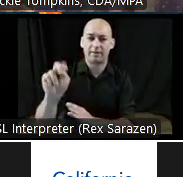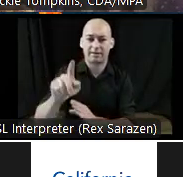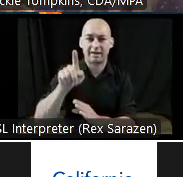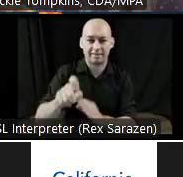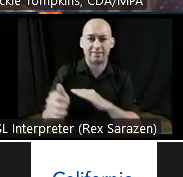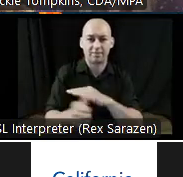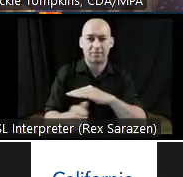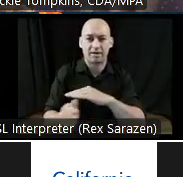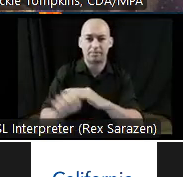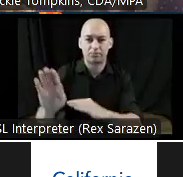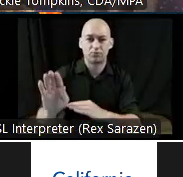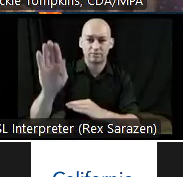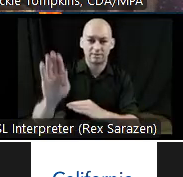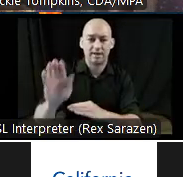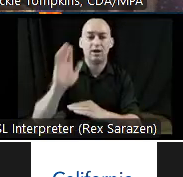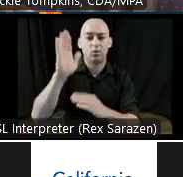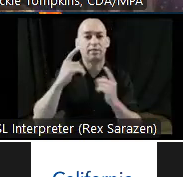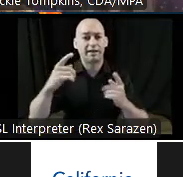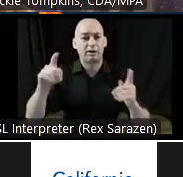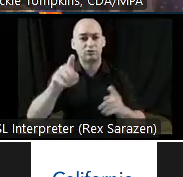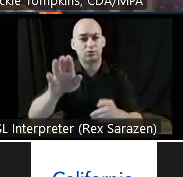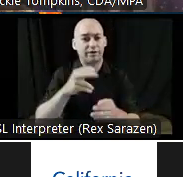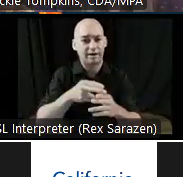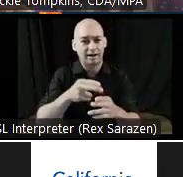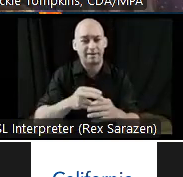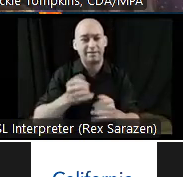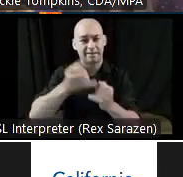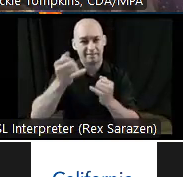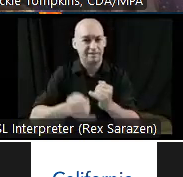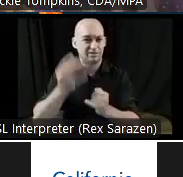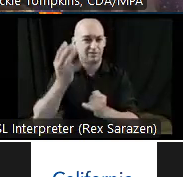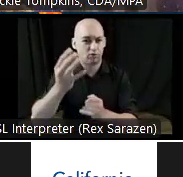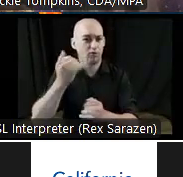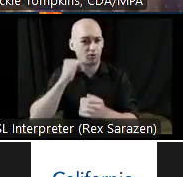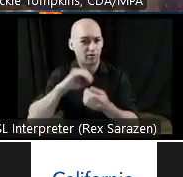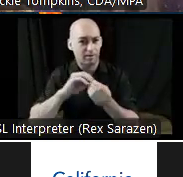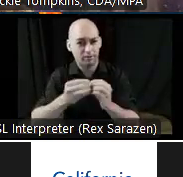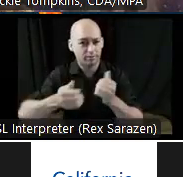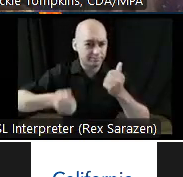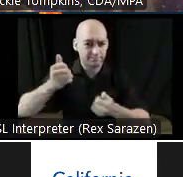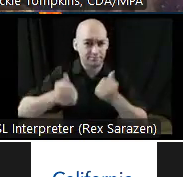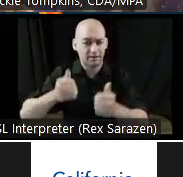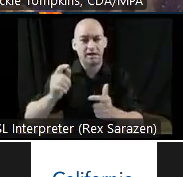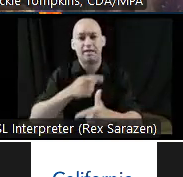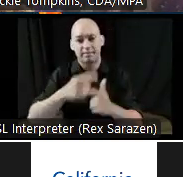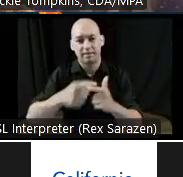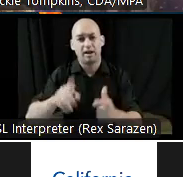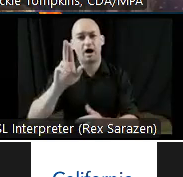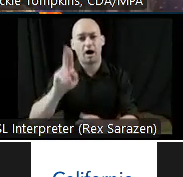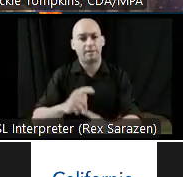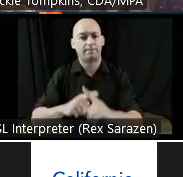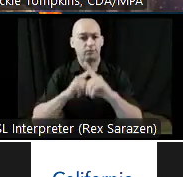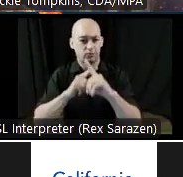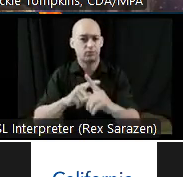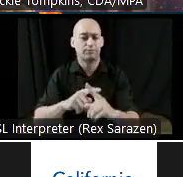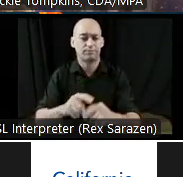will again announce either your name or the last 4 digits of your phone number and unmute your line. And as a reminder,